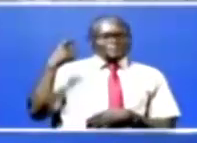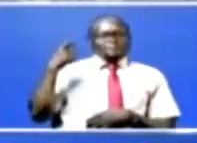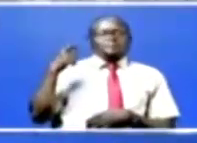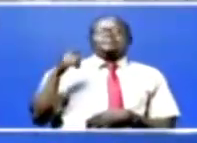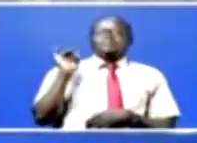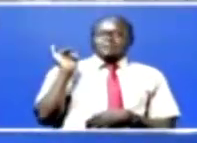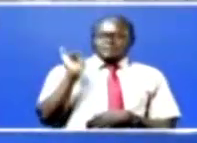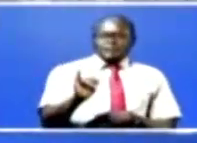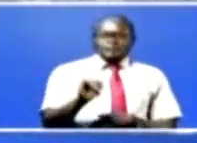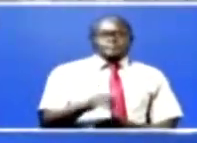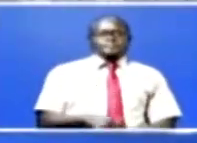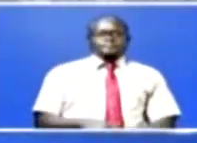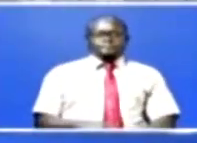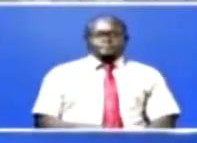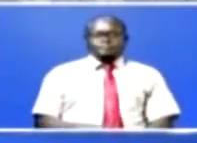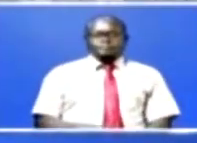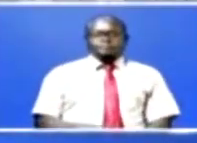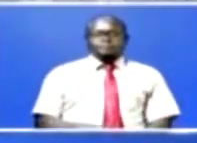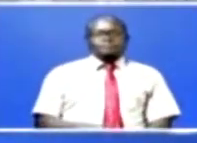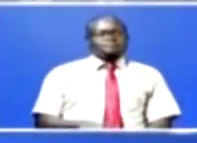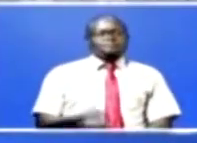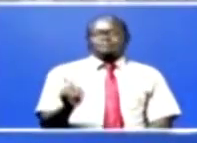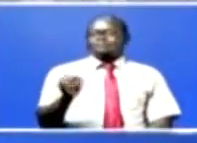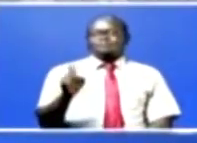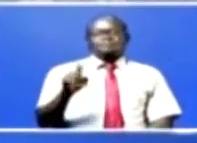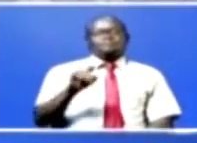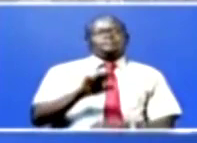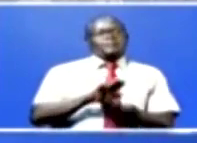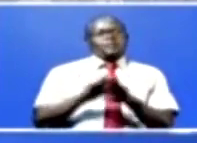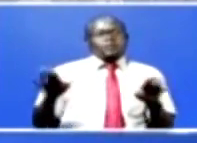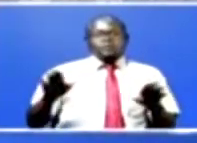to stay. I think it's unwarranted. It's not